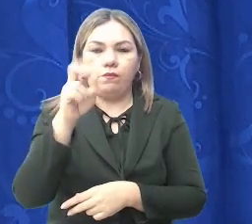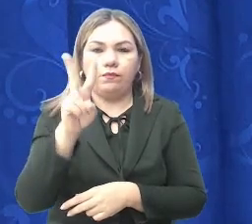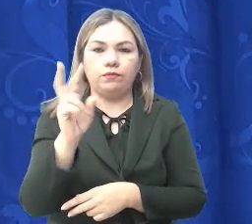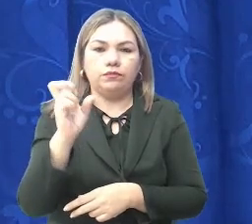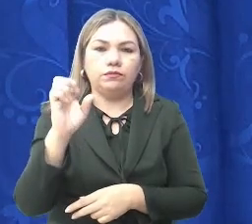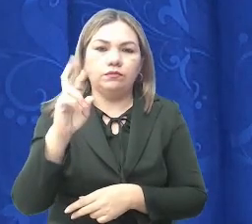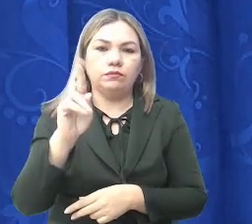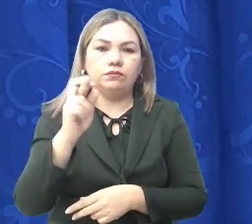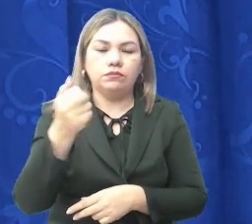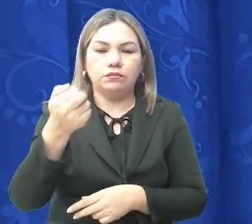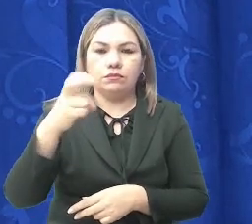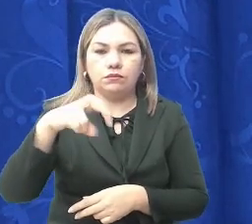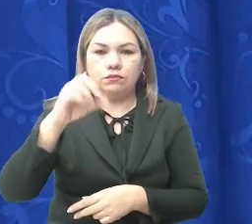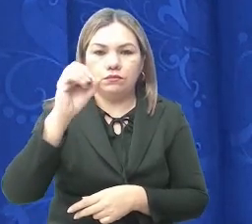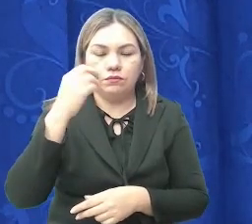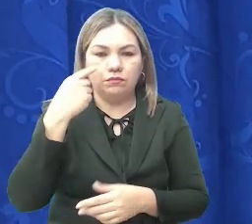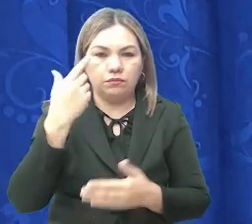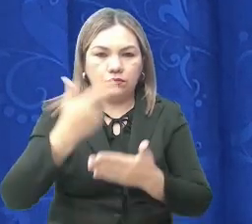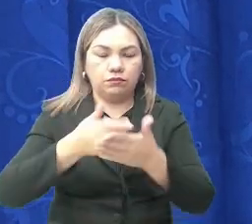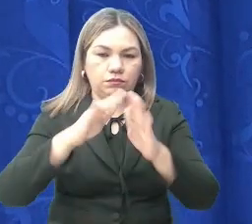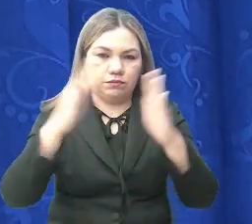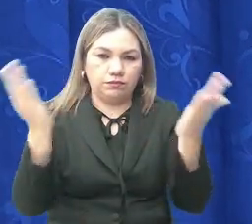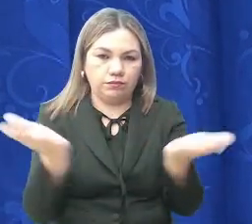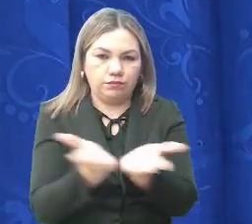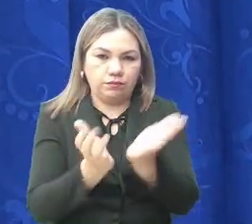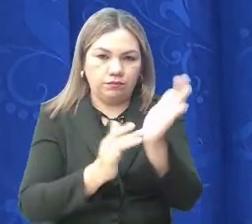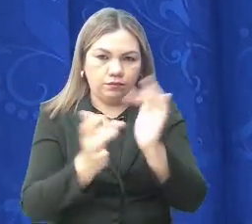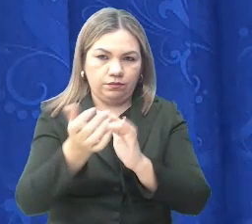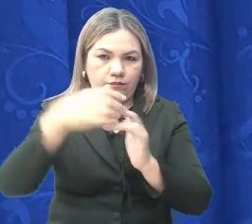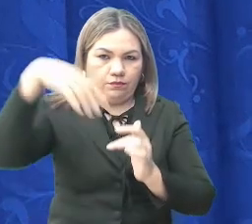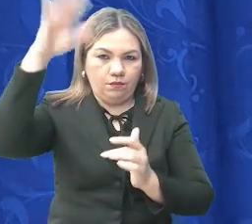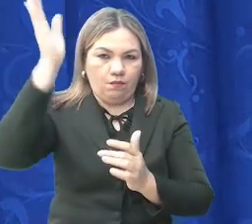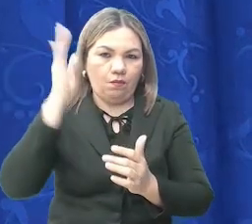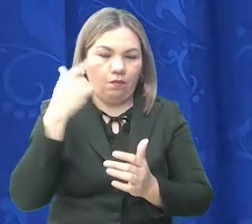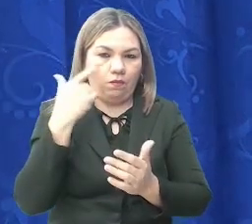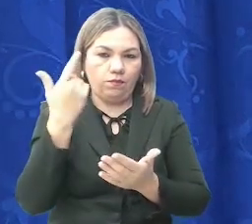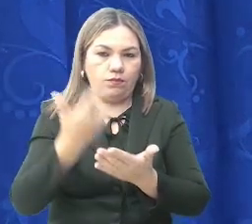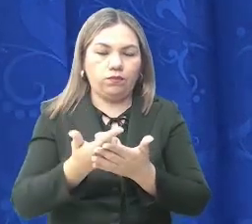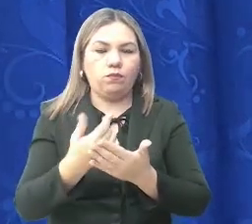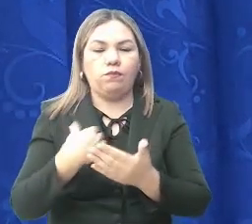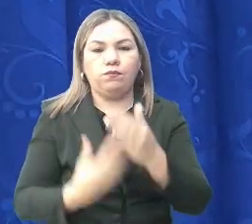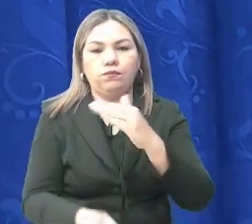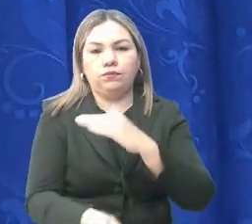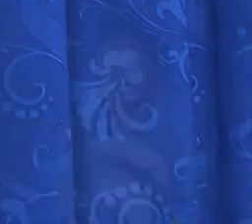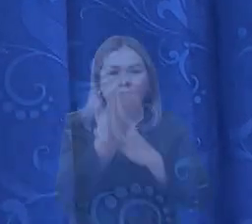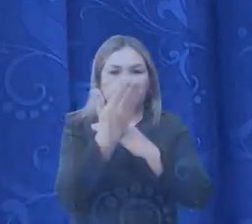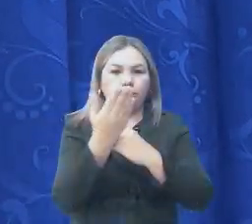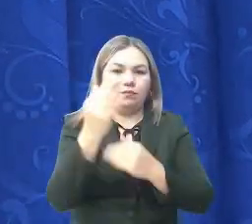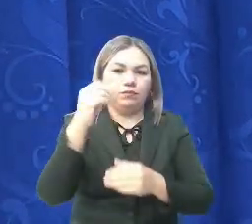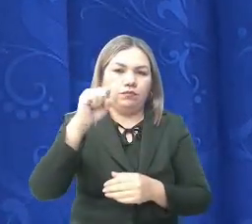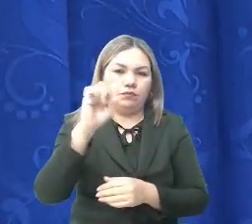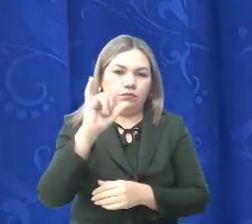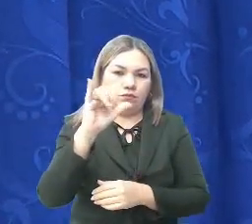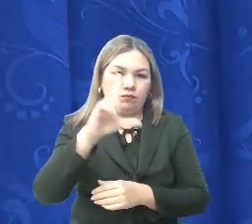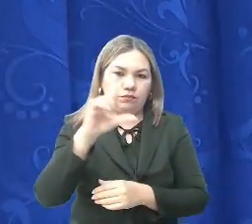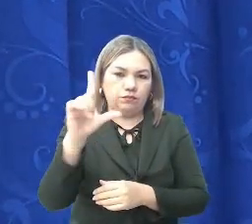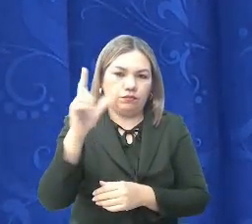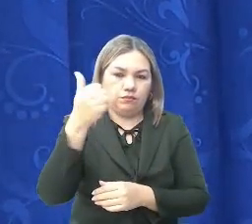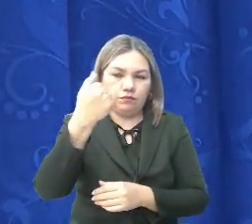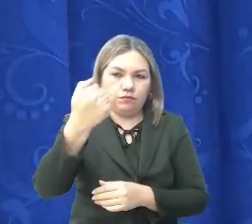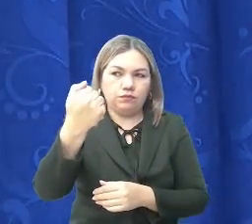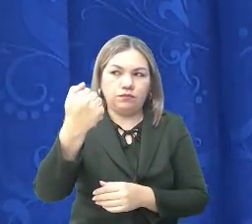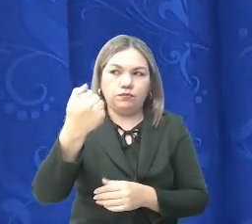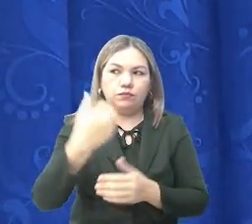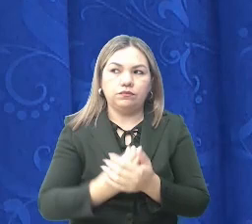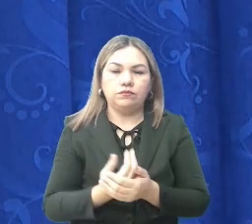summer parlor, which he had for himself alone. And Ehud said, I have a message from God unto thee. And he